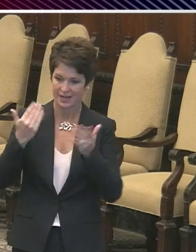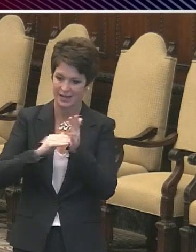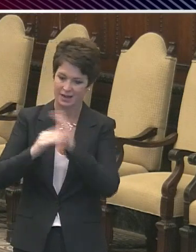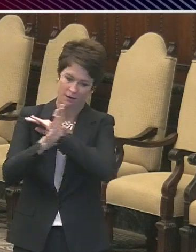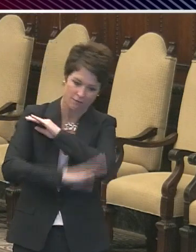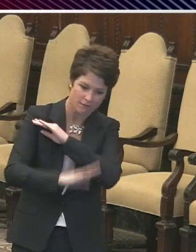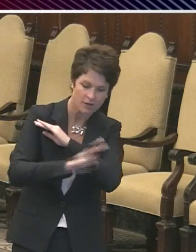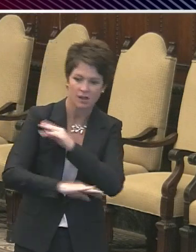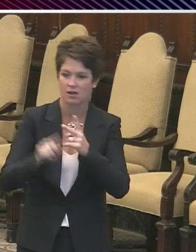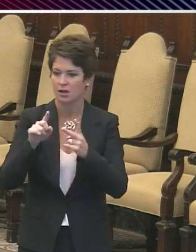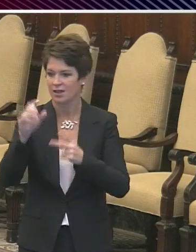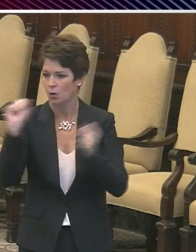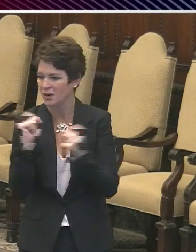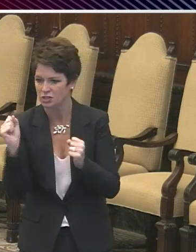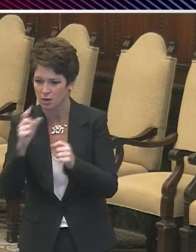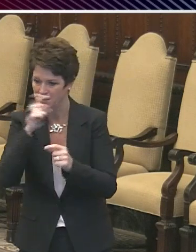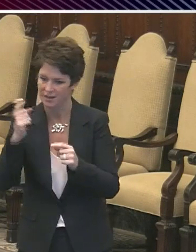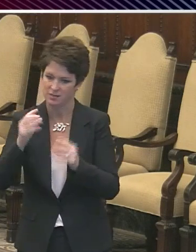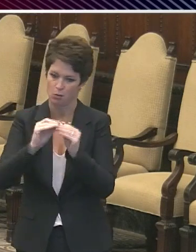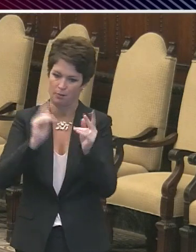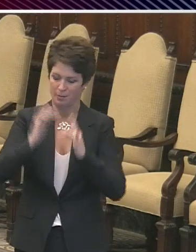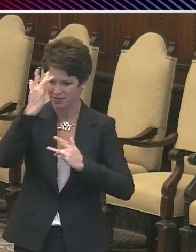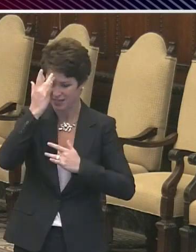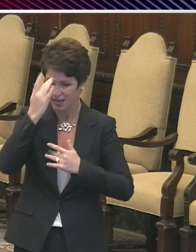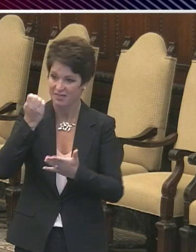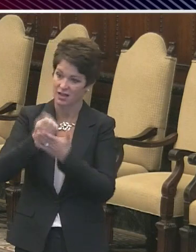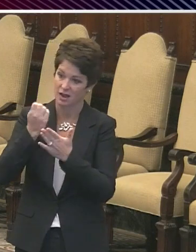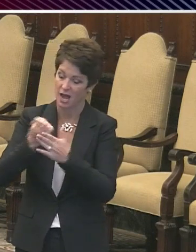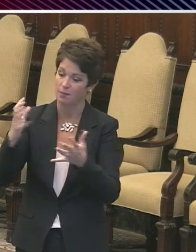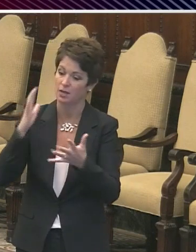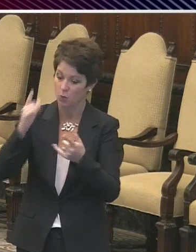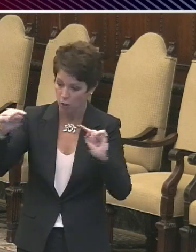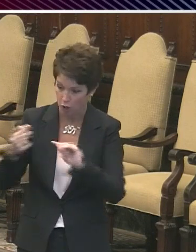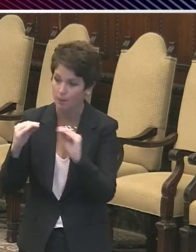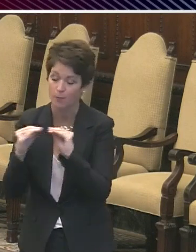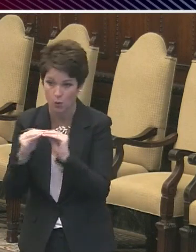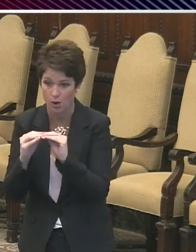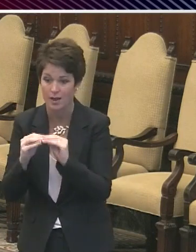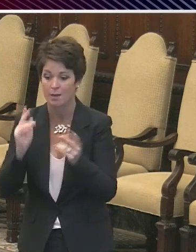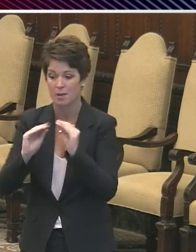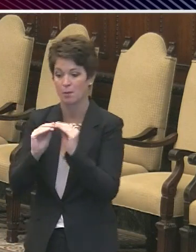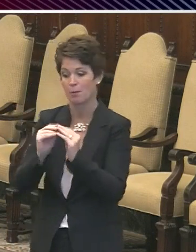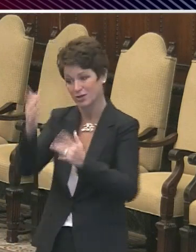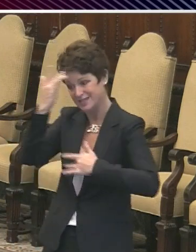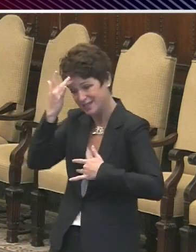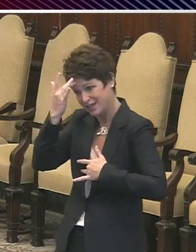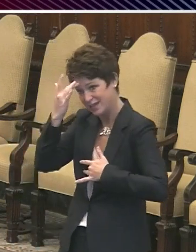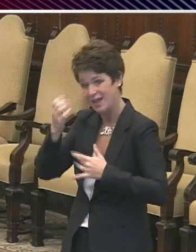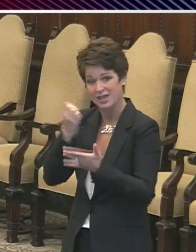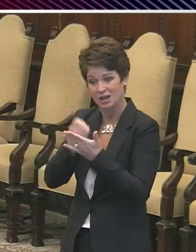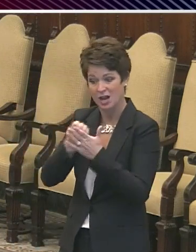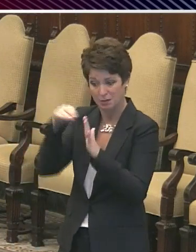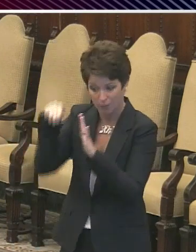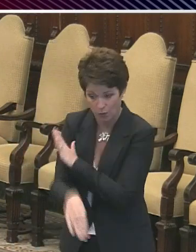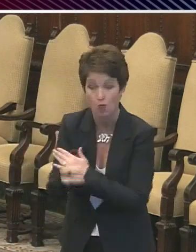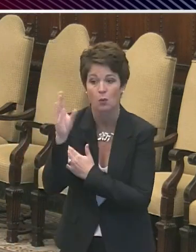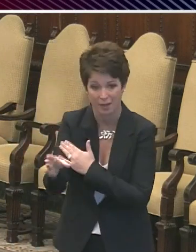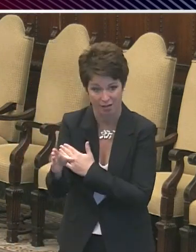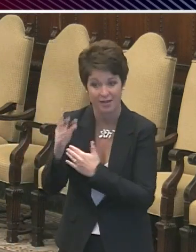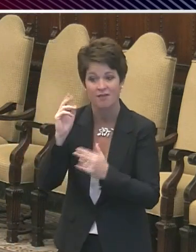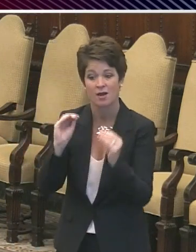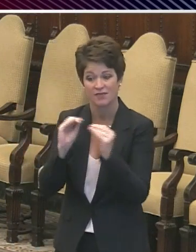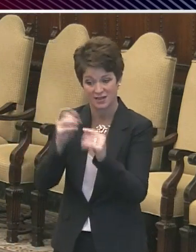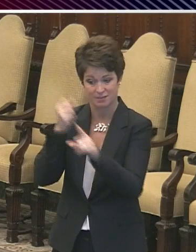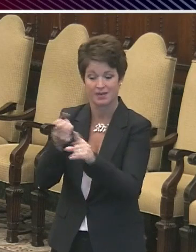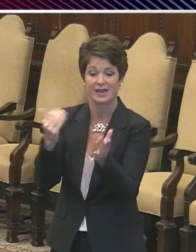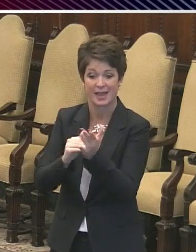and Florida, because the economy will be worse off for it, and people will be sicker for it, and more people will die because of it. So